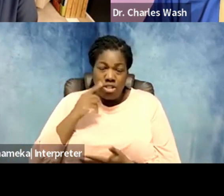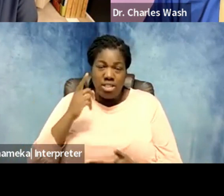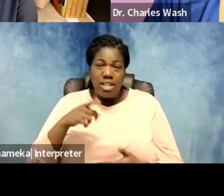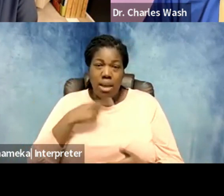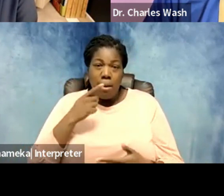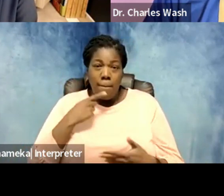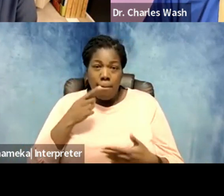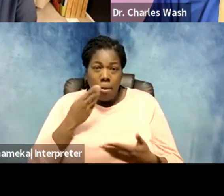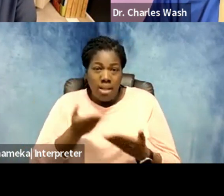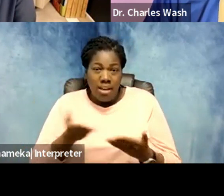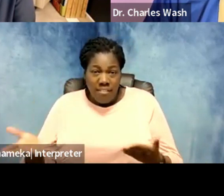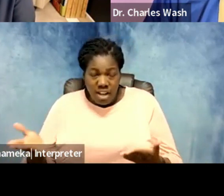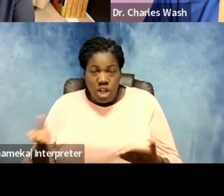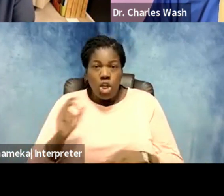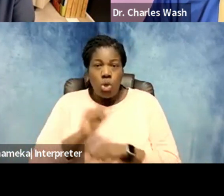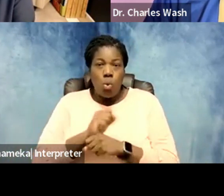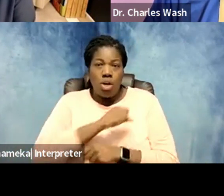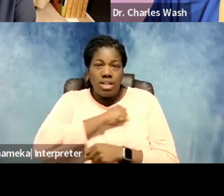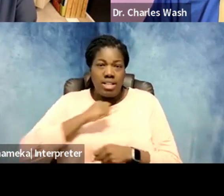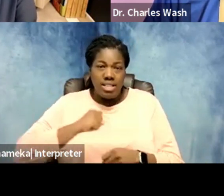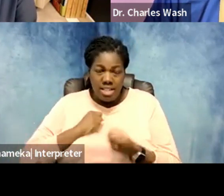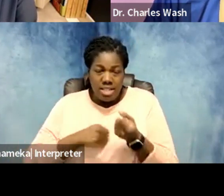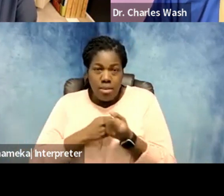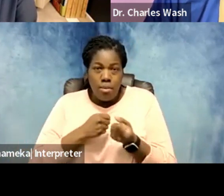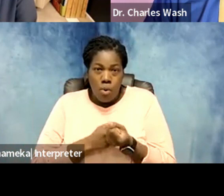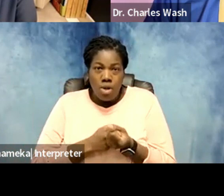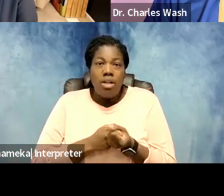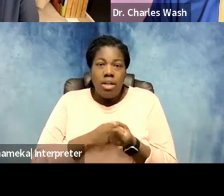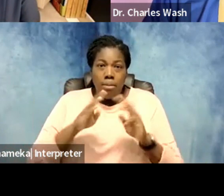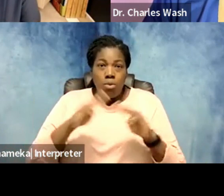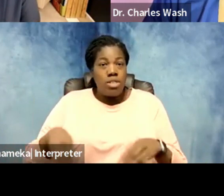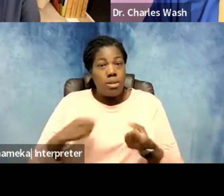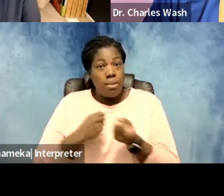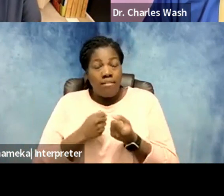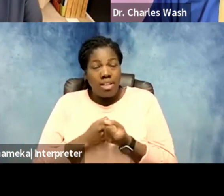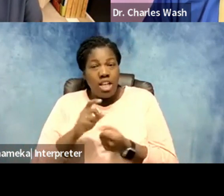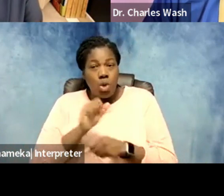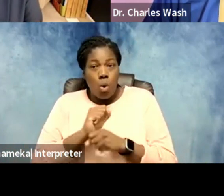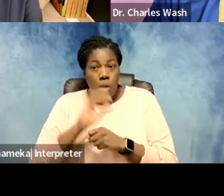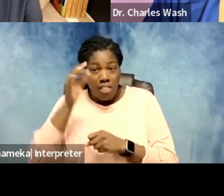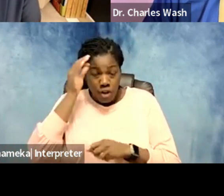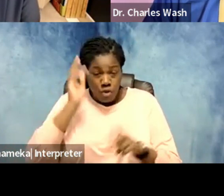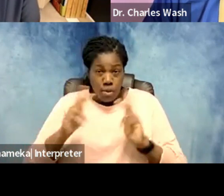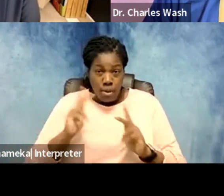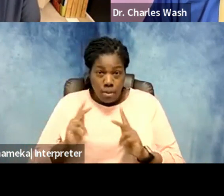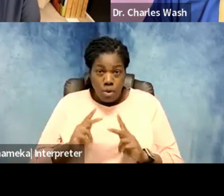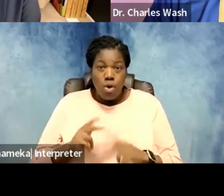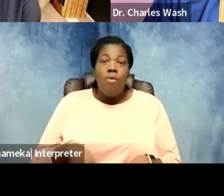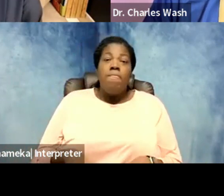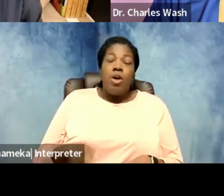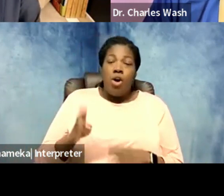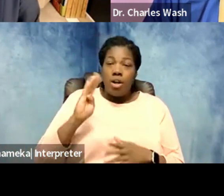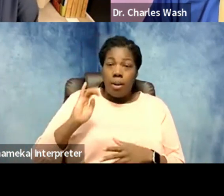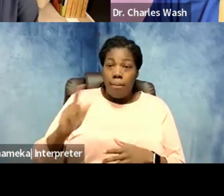previous tenure in the US Senate in support of museum advocacy. Stephen worked with federal officials on the bipartisan stimulus bill